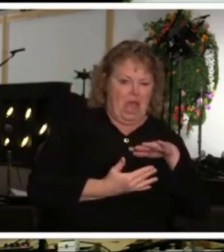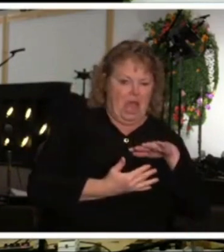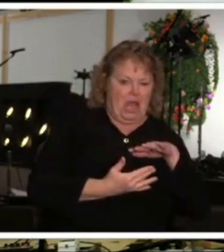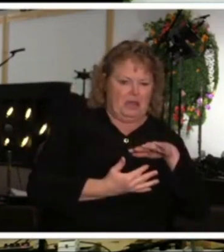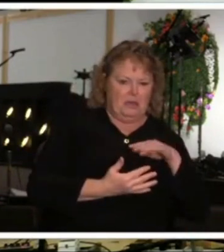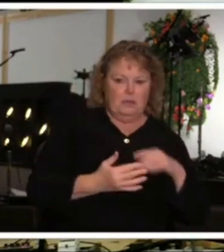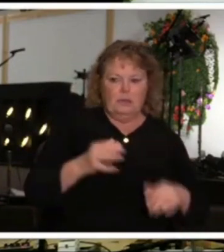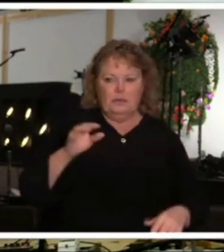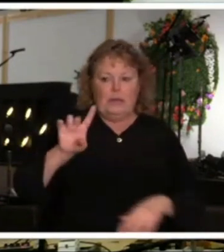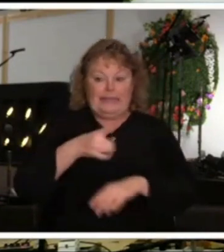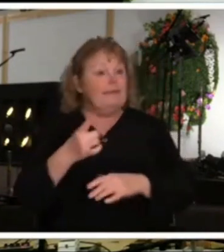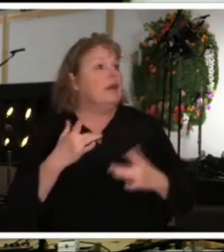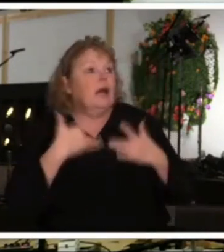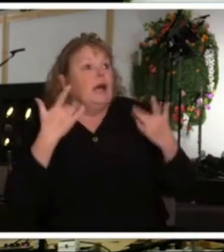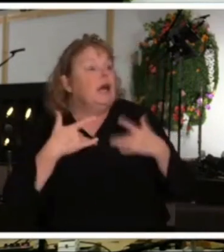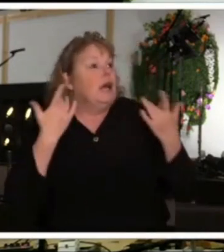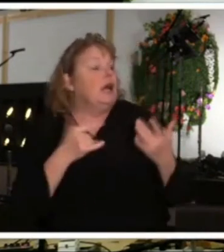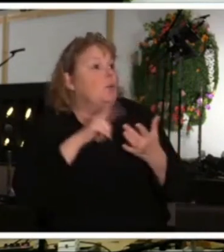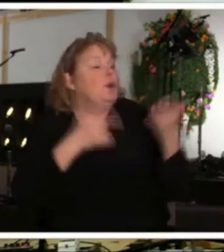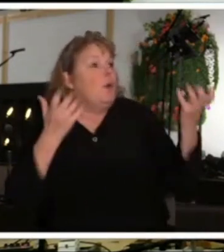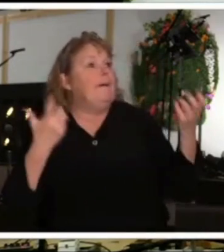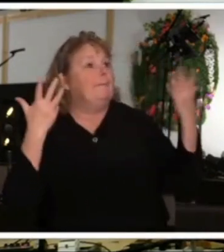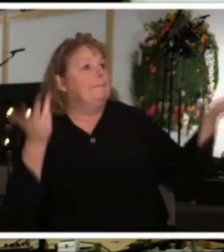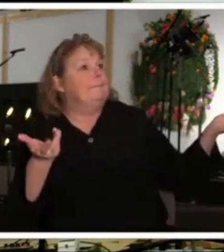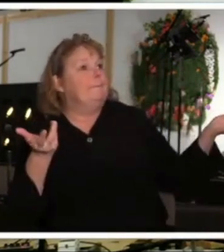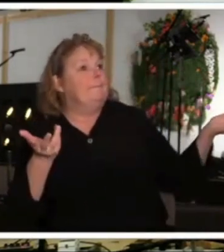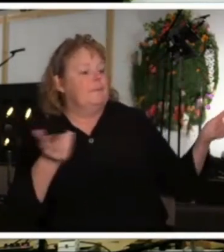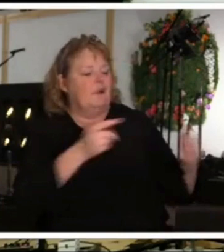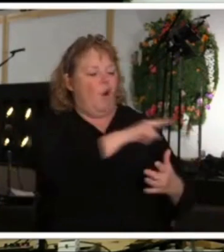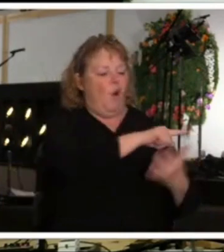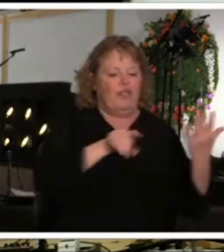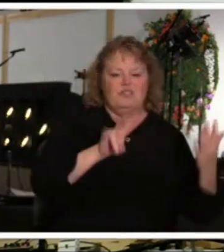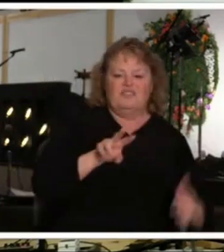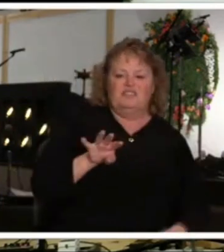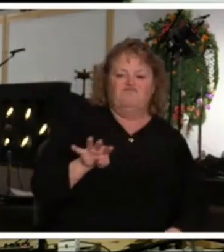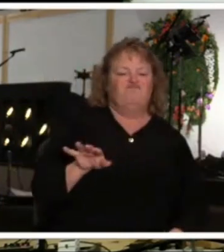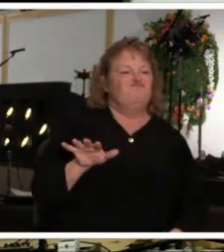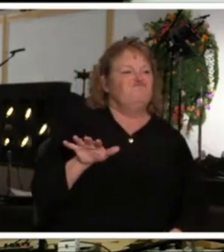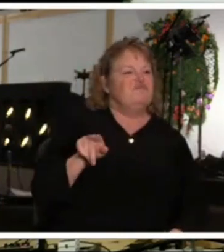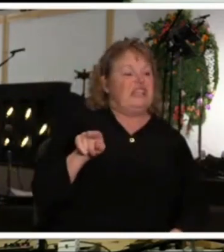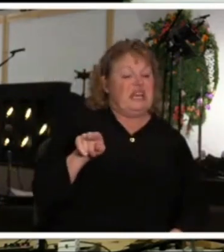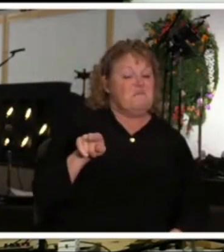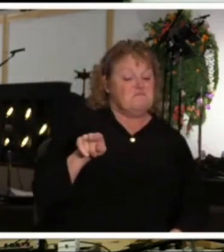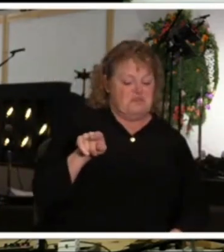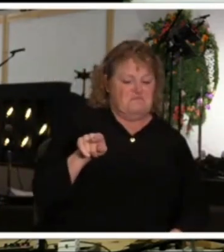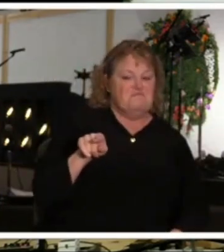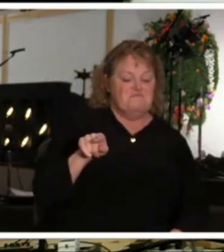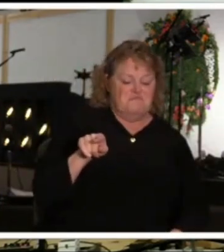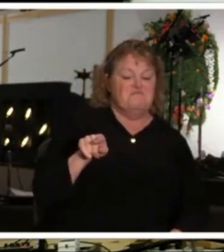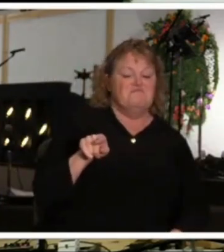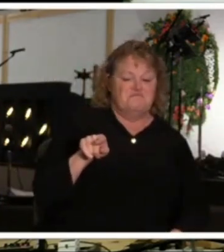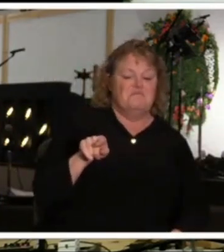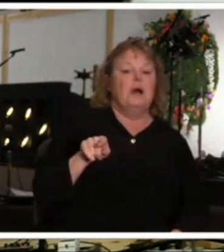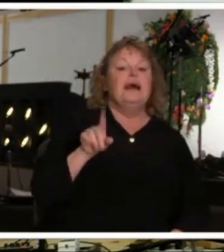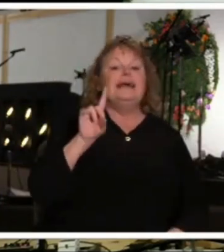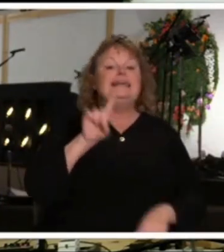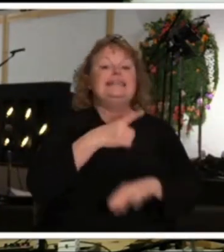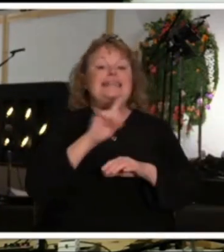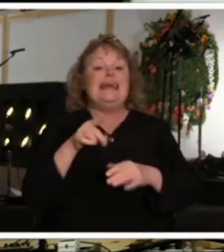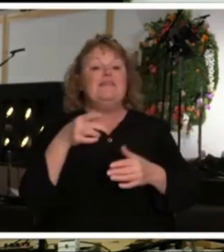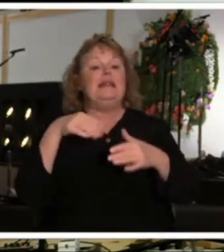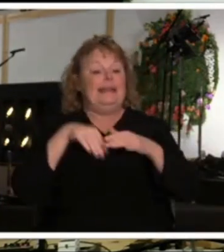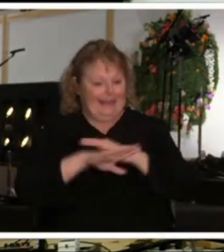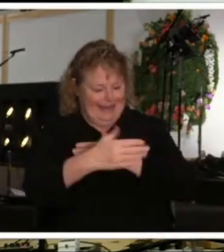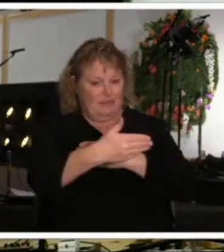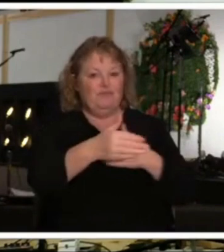Yeah, Dad. What you want? They're looking like, this dude? And the Bible says he came into the